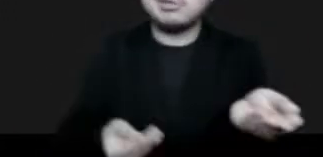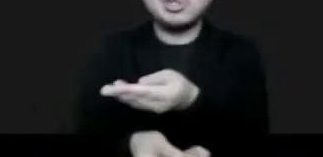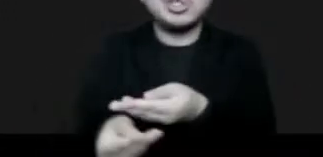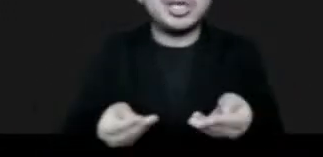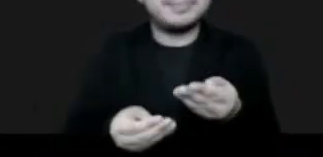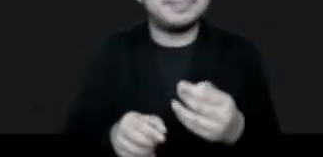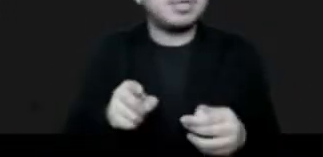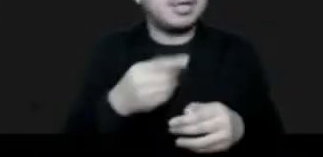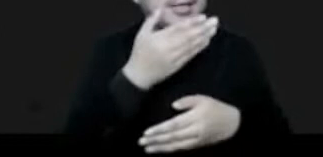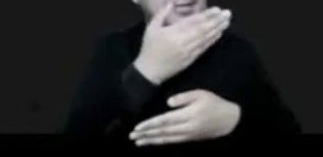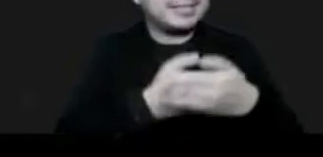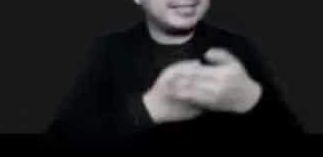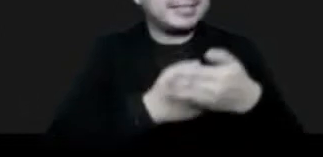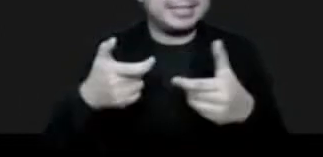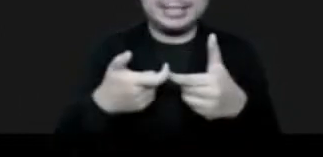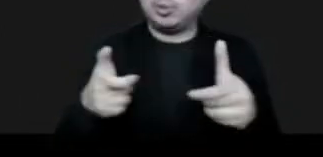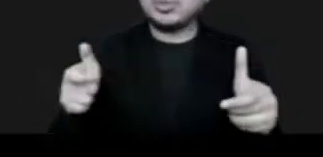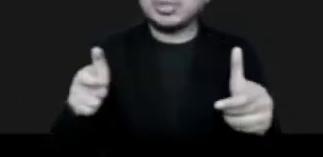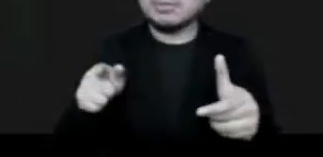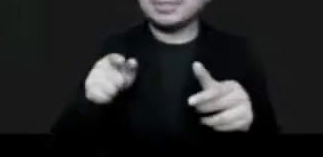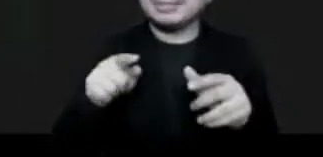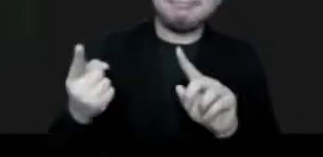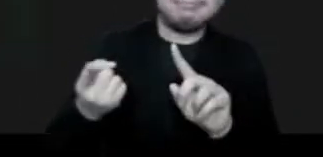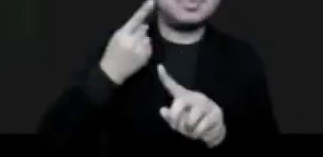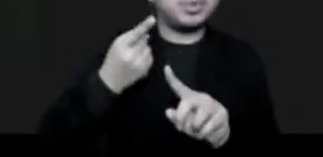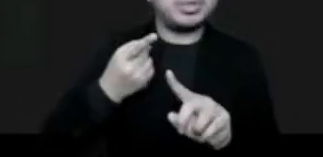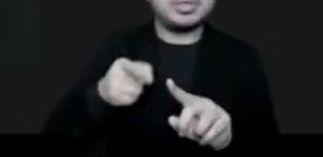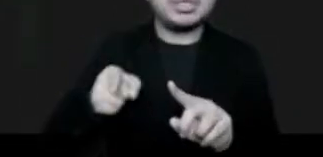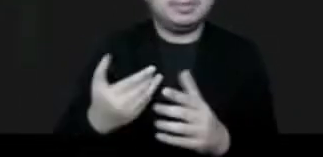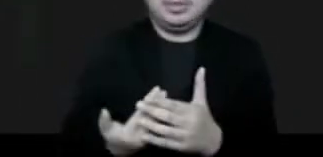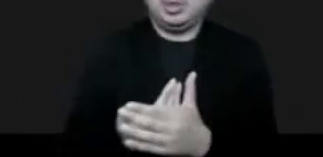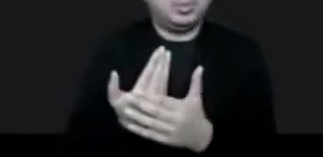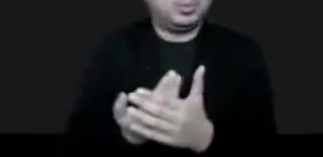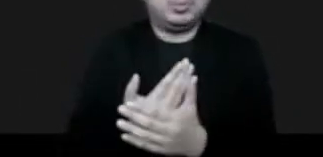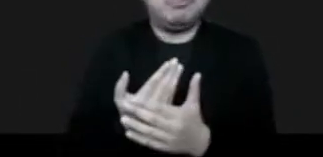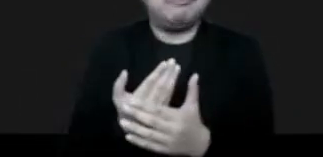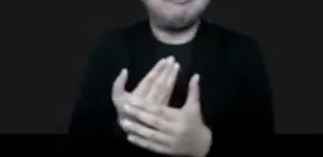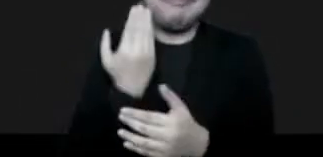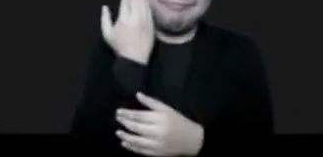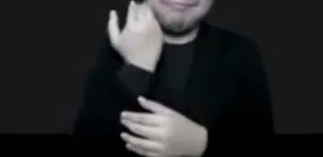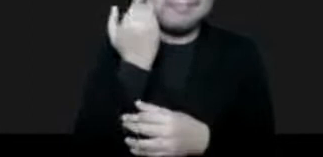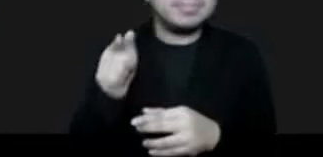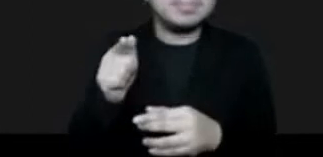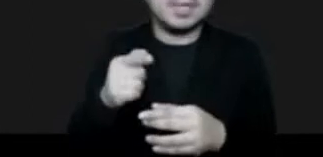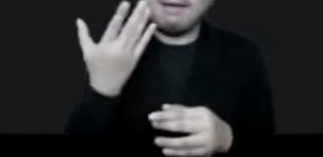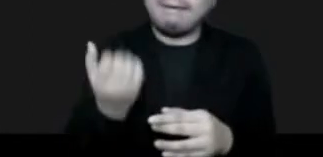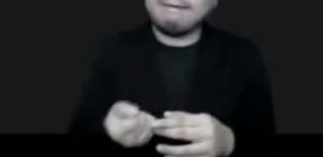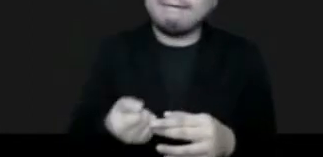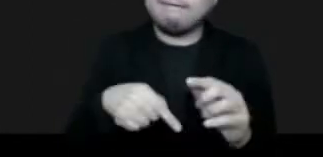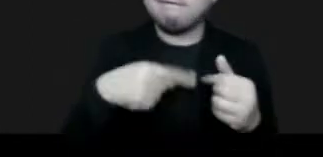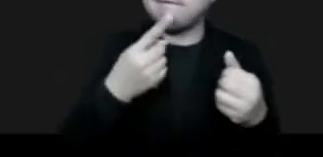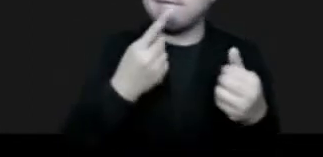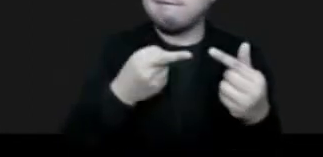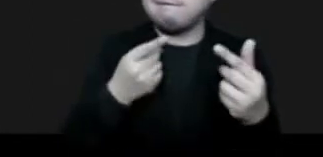relatively new and there are challenges, especially in terms of the understandings of how we can